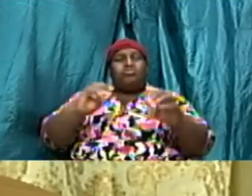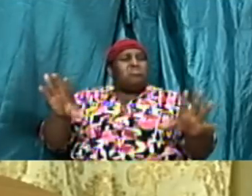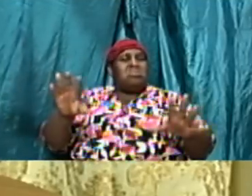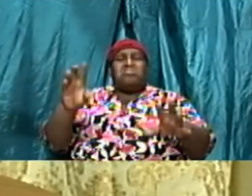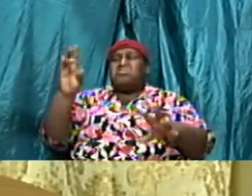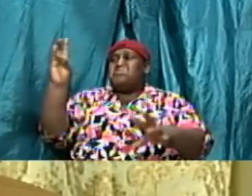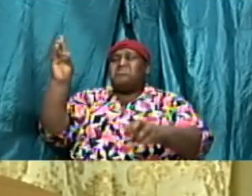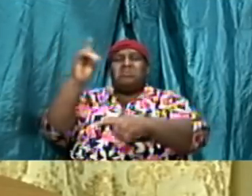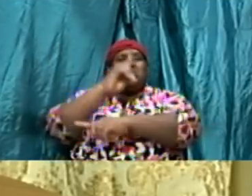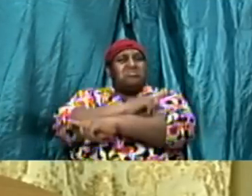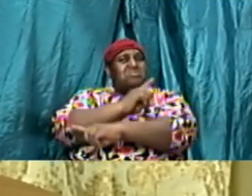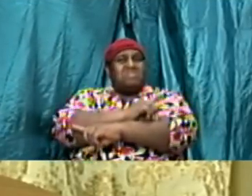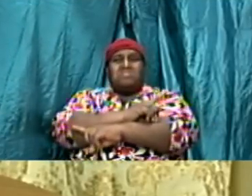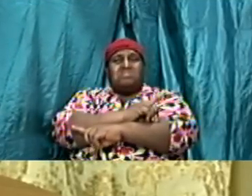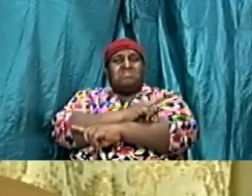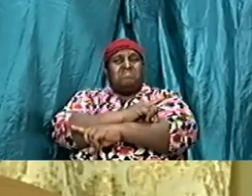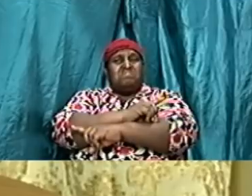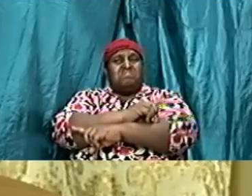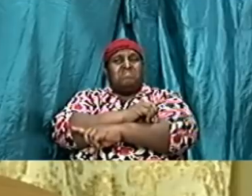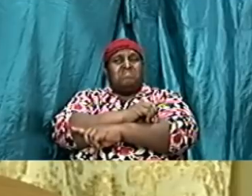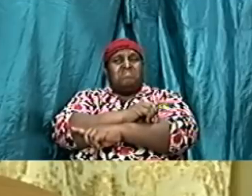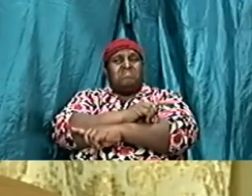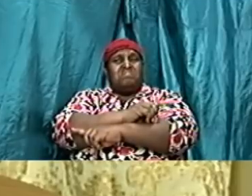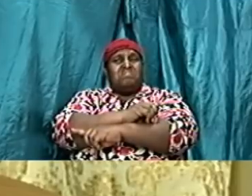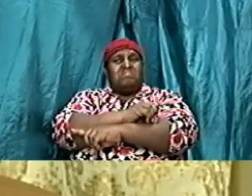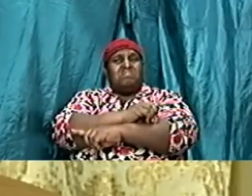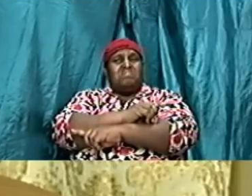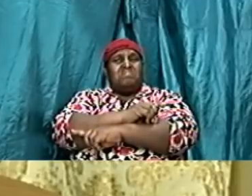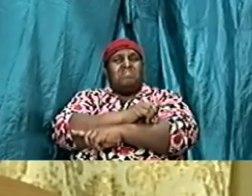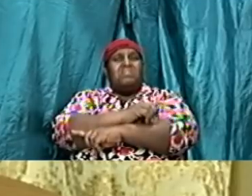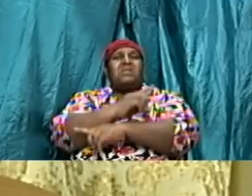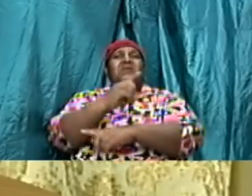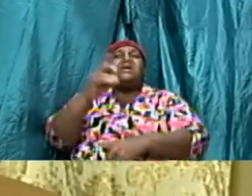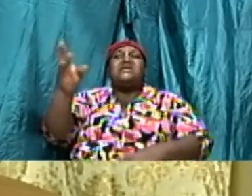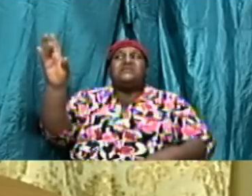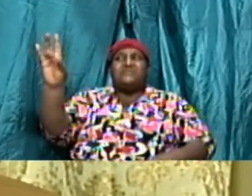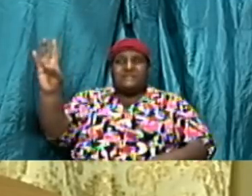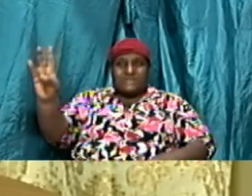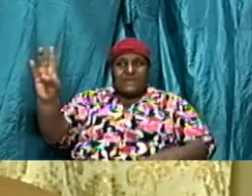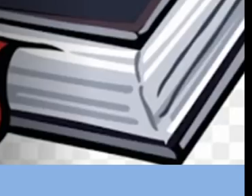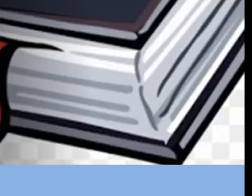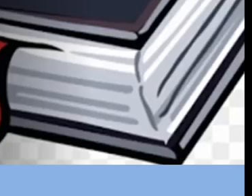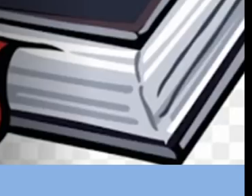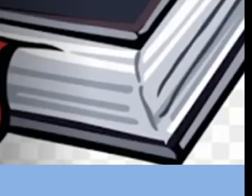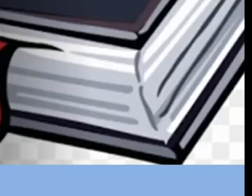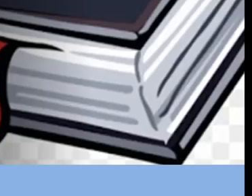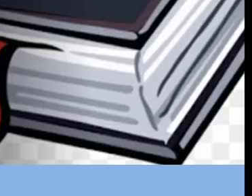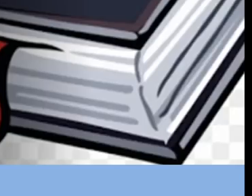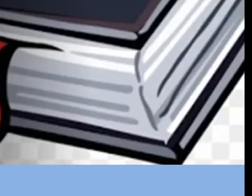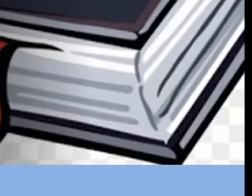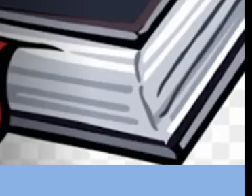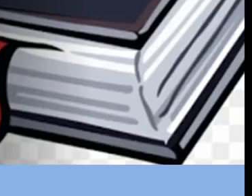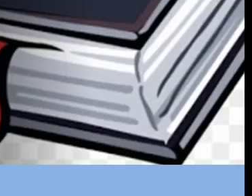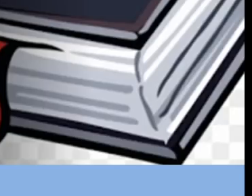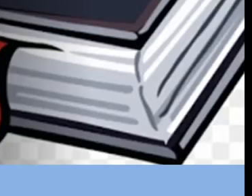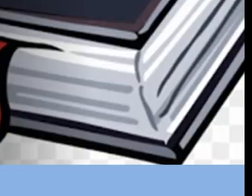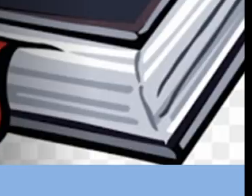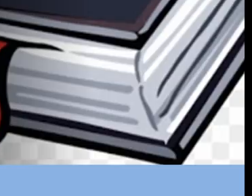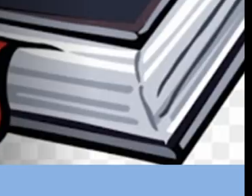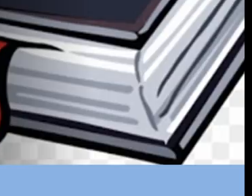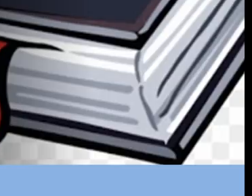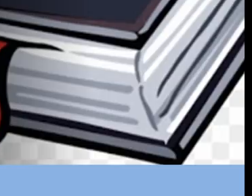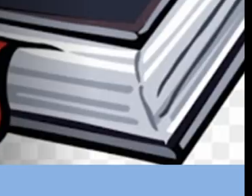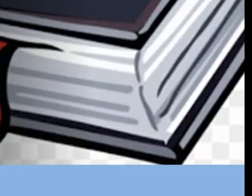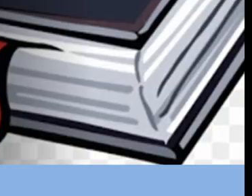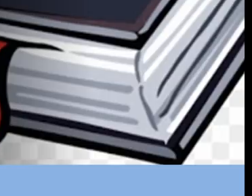Anti-Sabbatarianism. So we have, let me say it again, the Seventh-day Sabbatarianism, we have